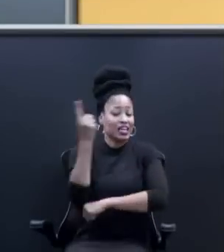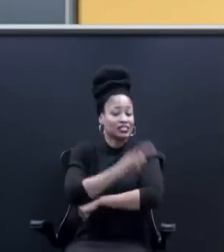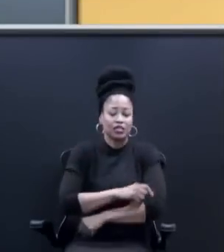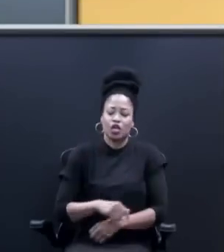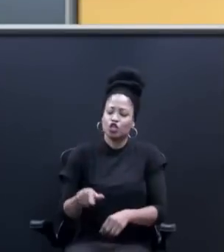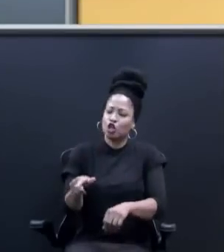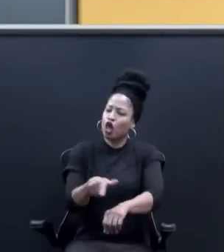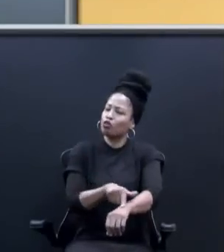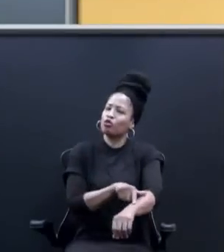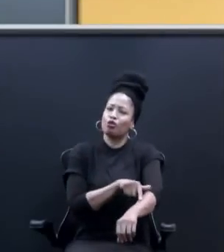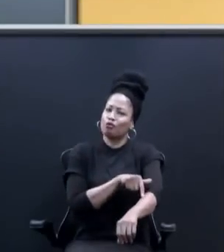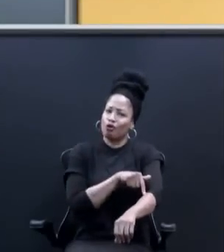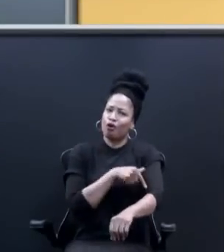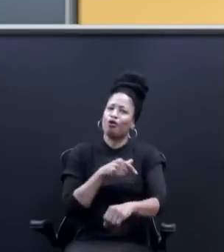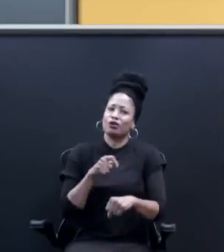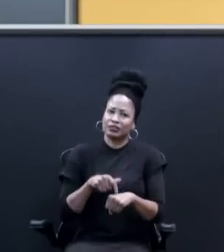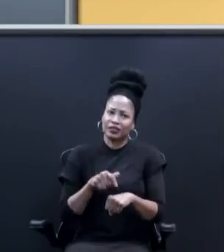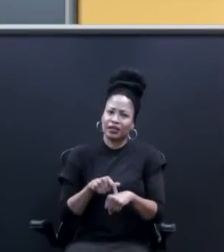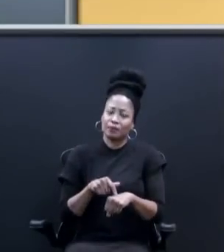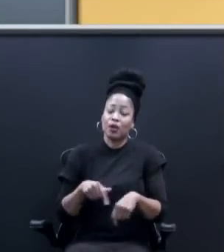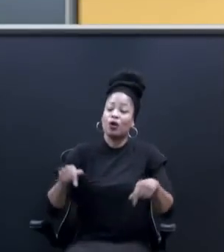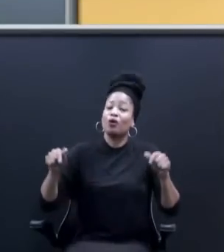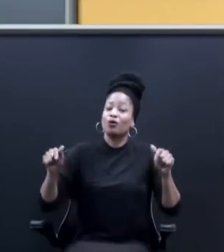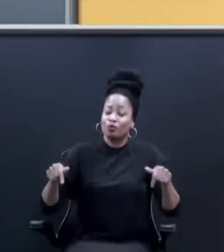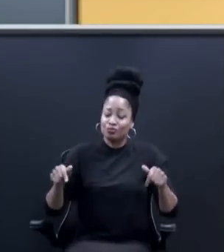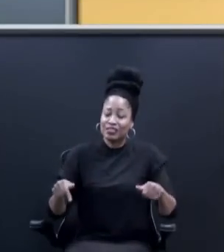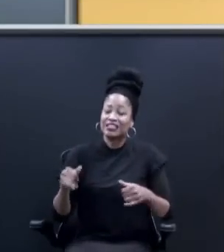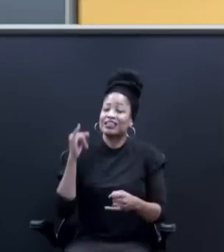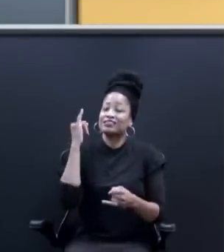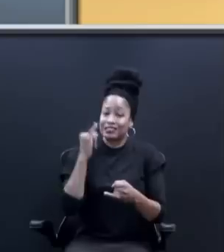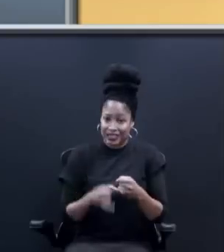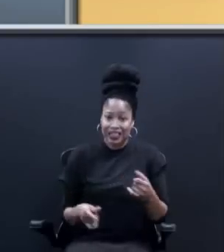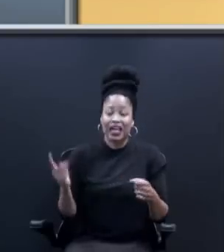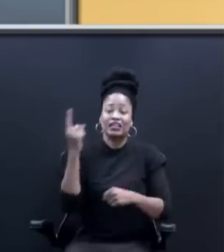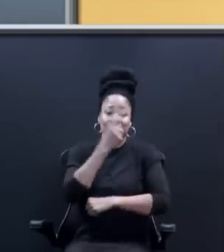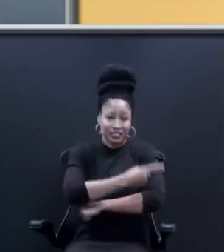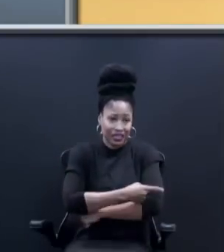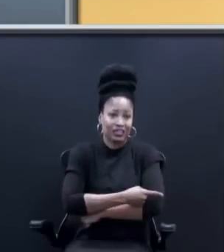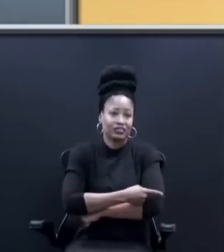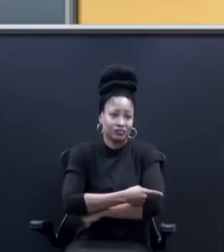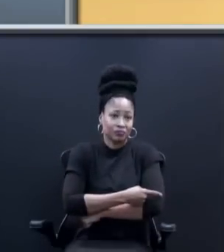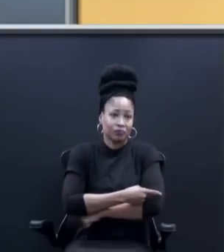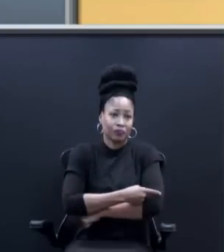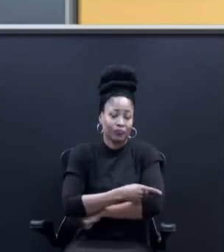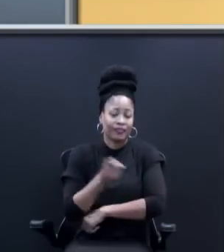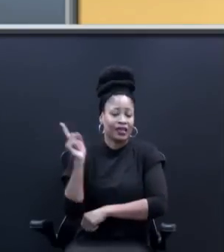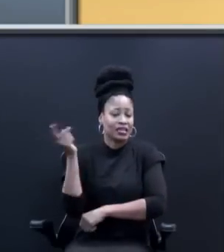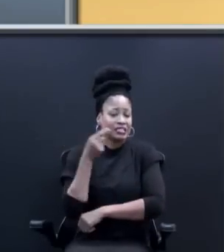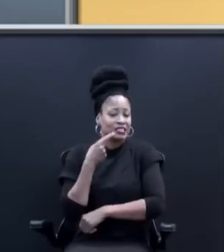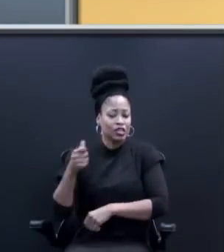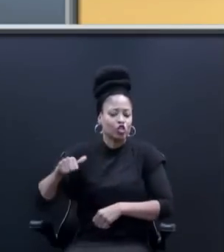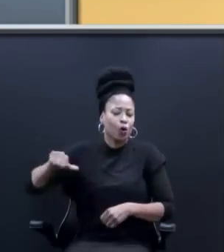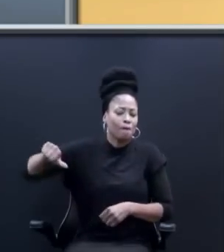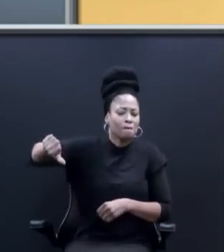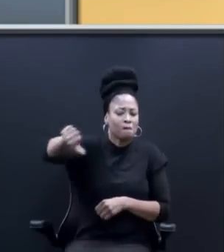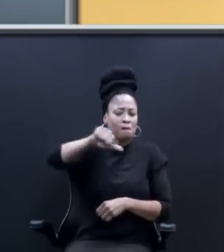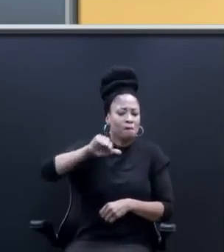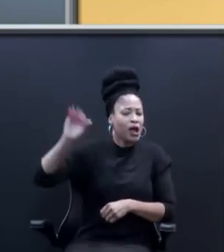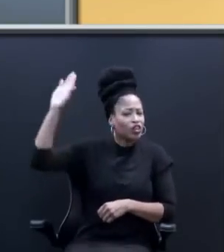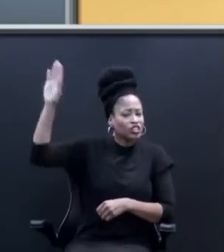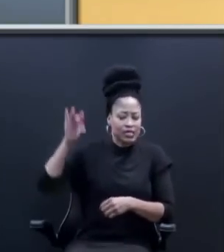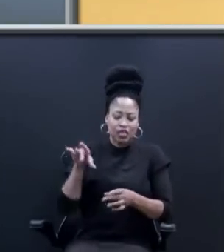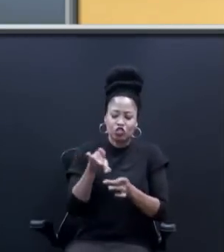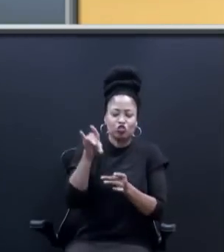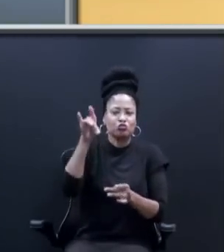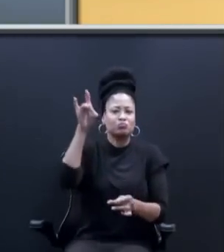Jesus. And we are in the last of the last days. That's right. He said he's going to pour out his spirit upon all flesh,